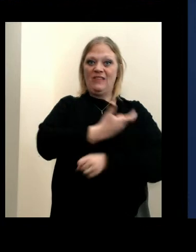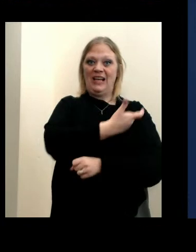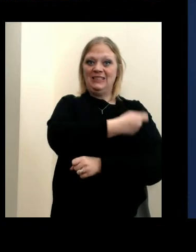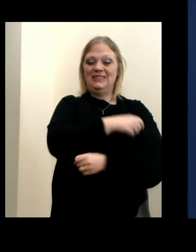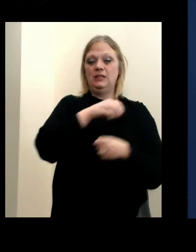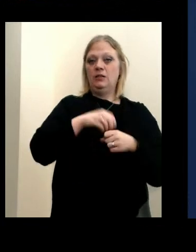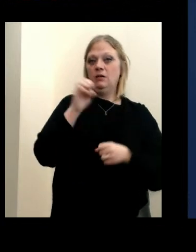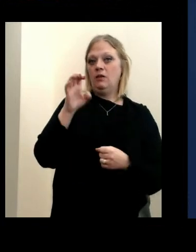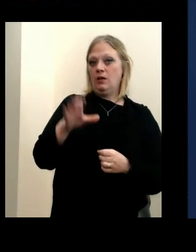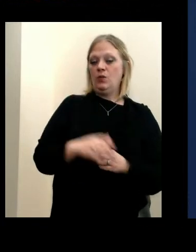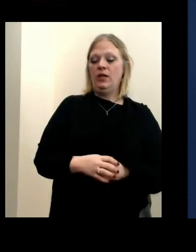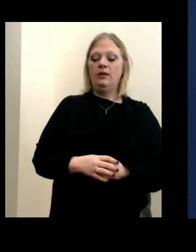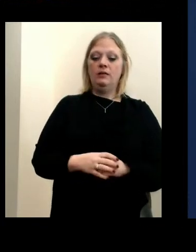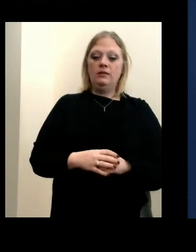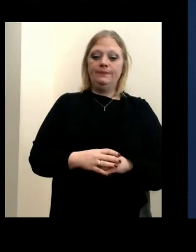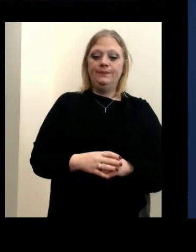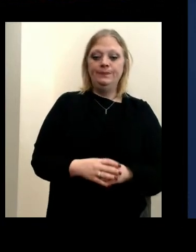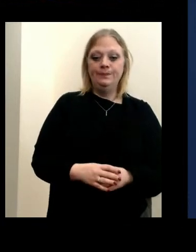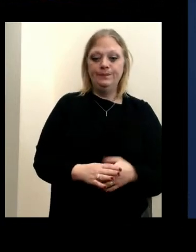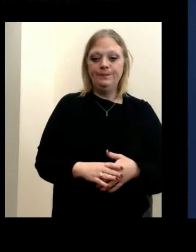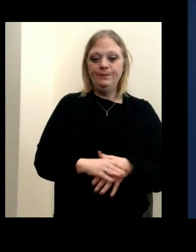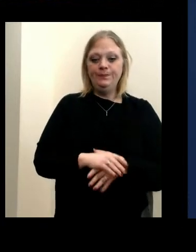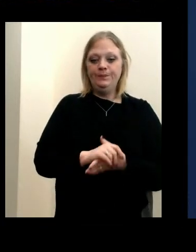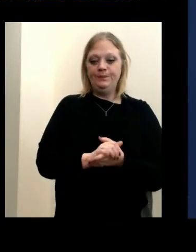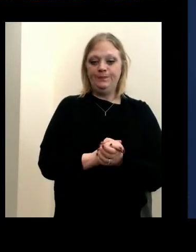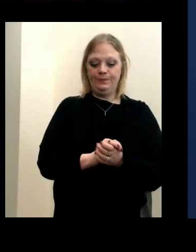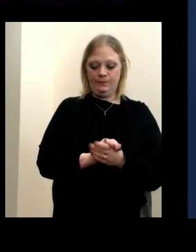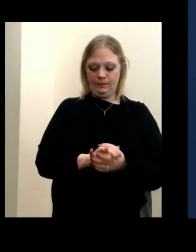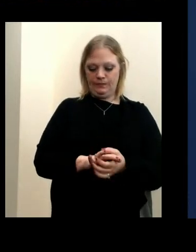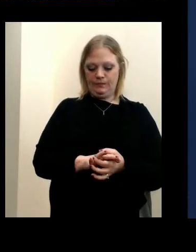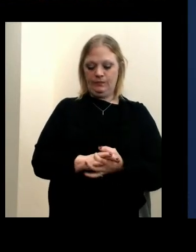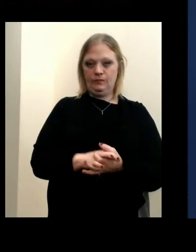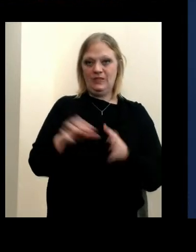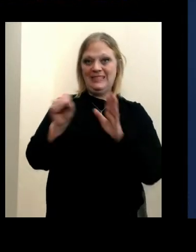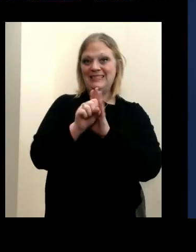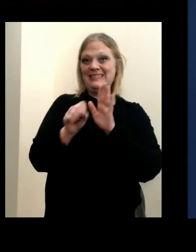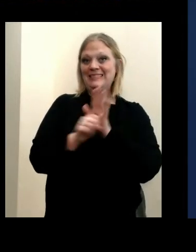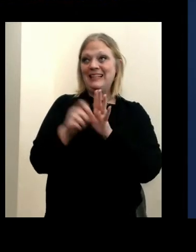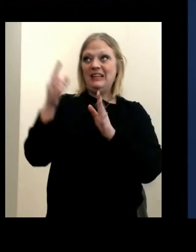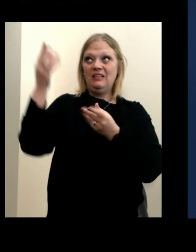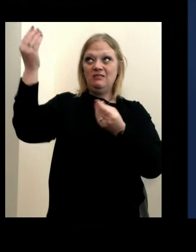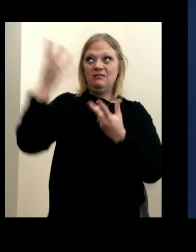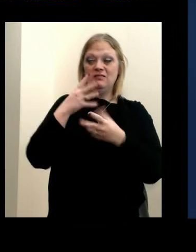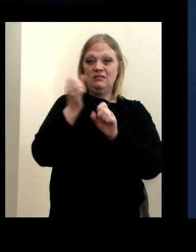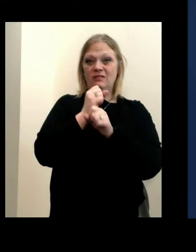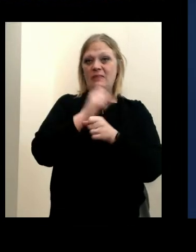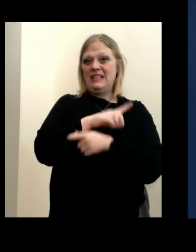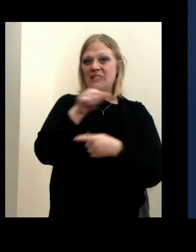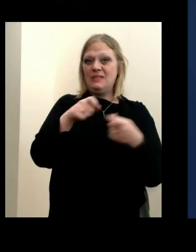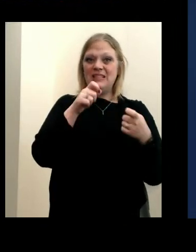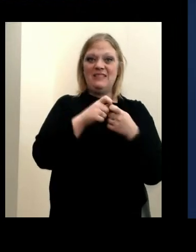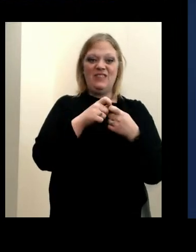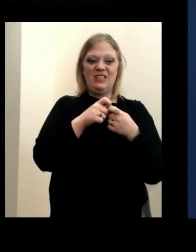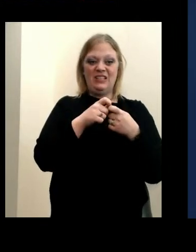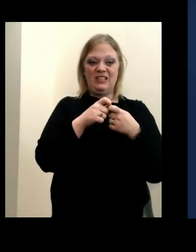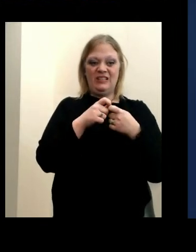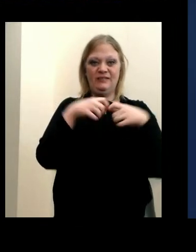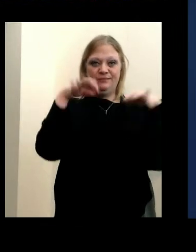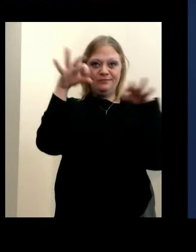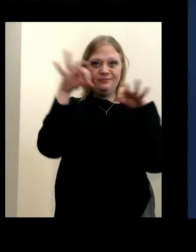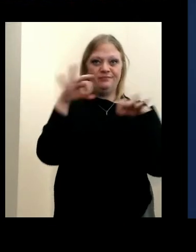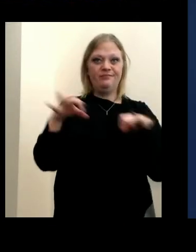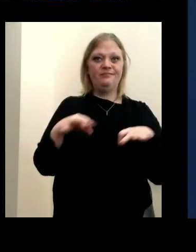the state has made very specific directions of who Erie